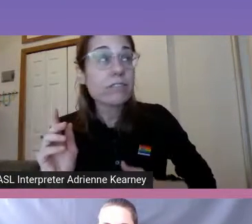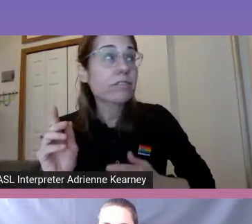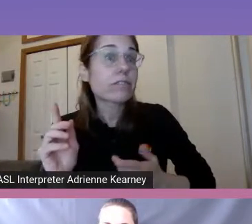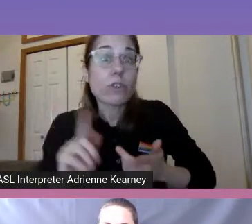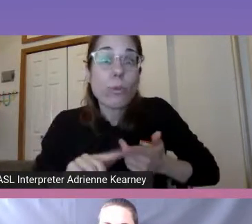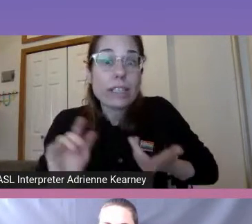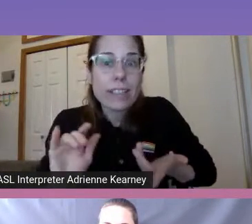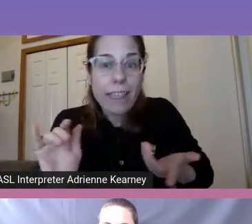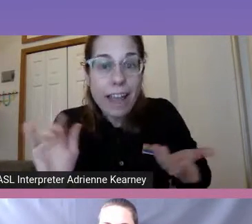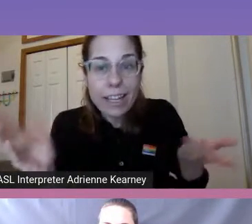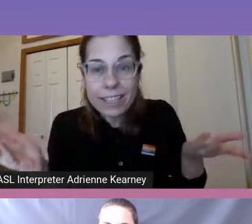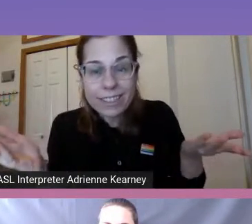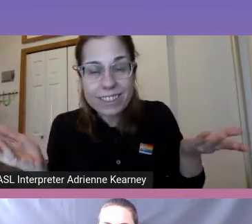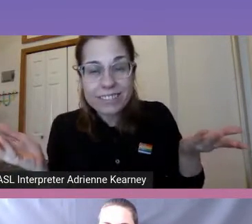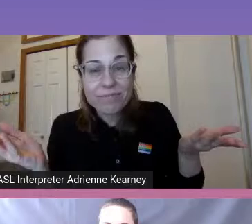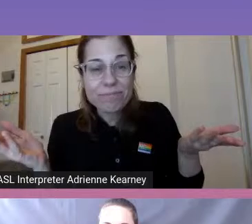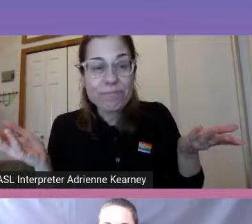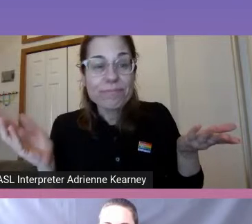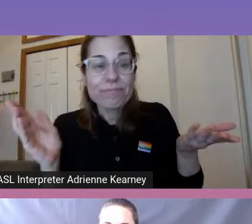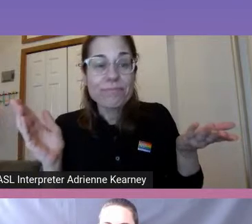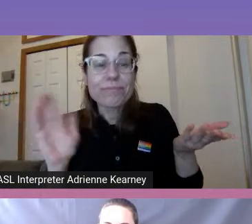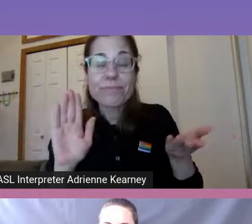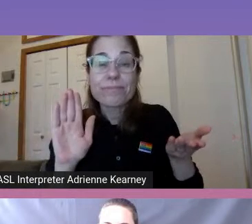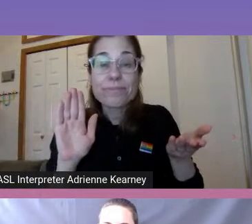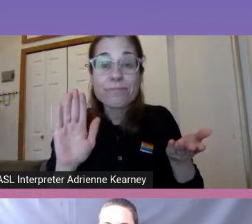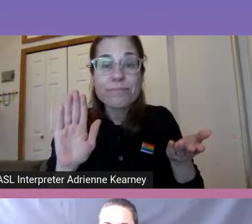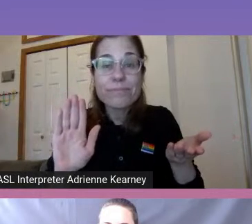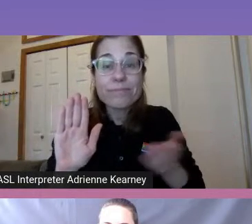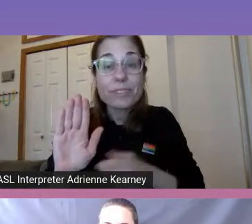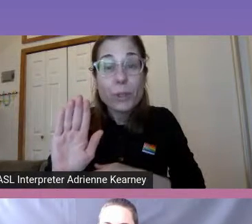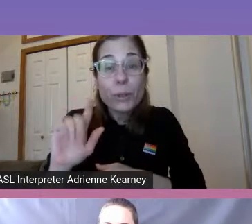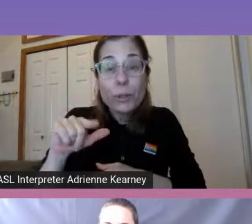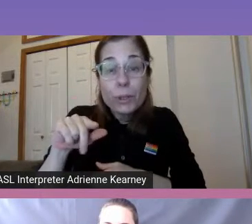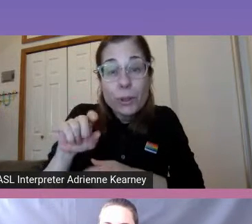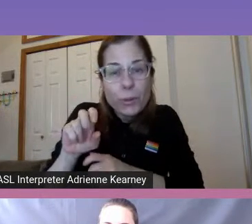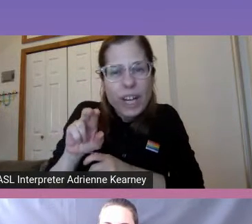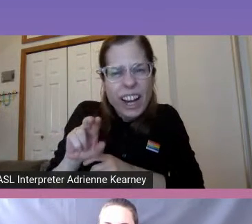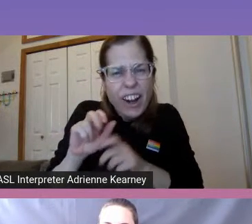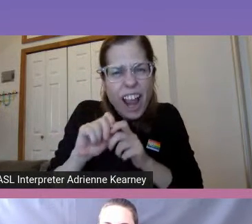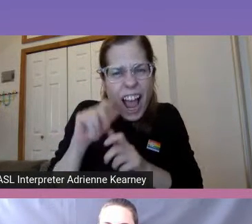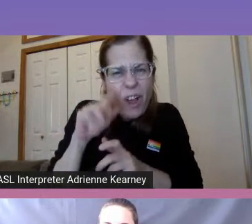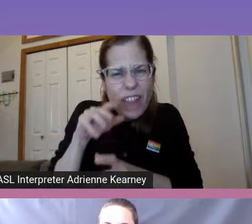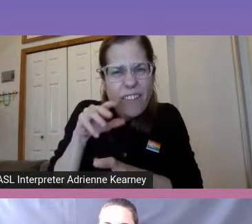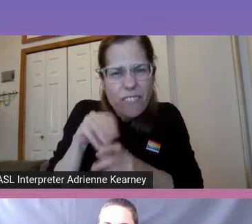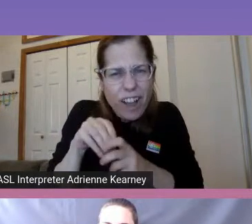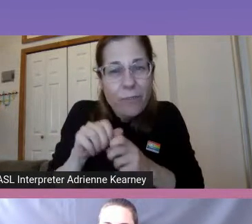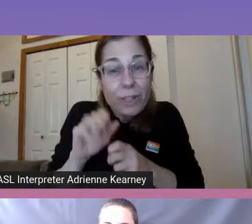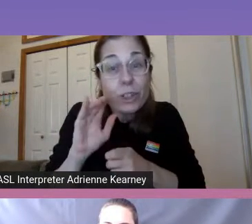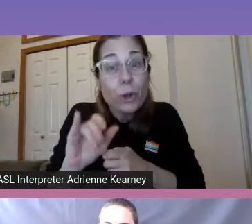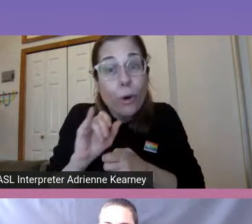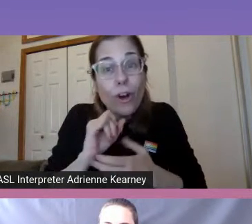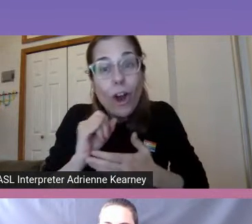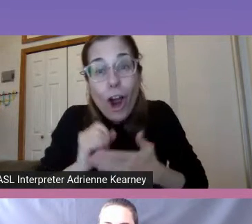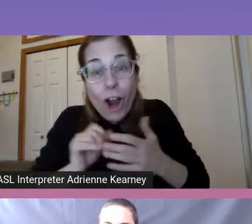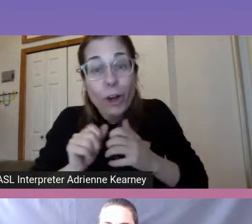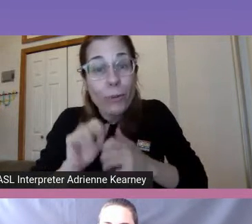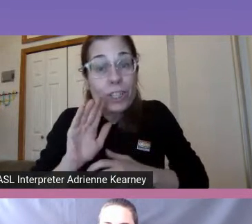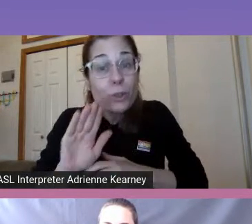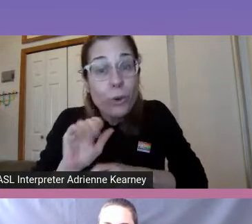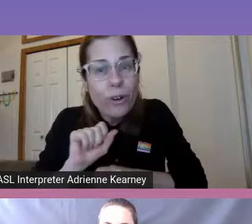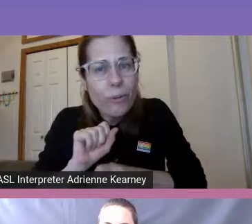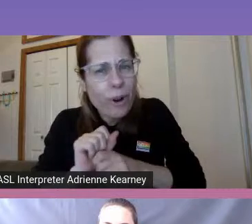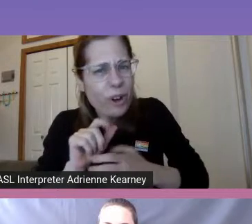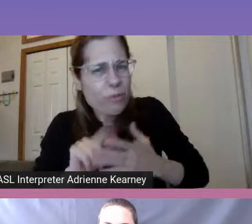does queerness, take place into your creative practice, into your work, what is that like?